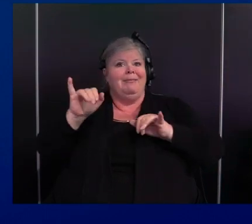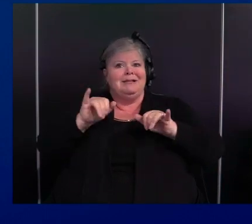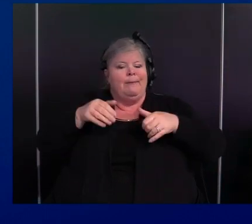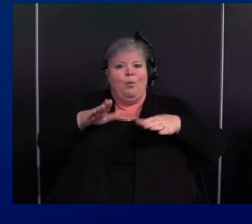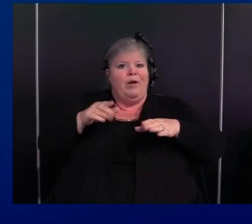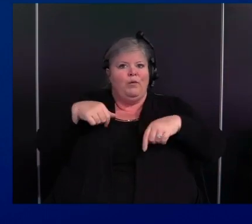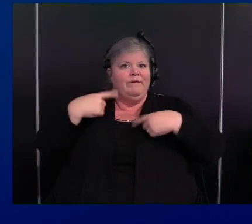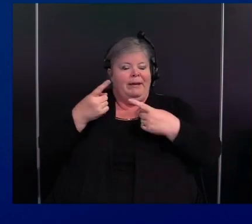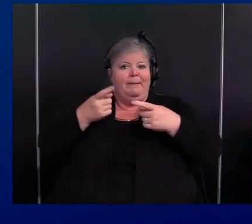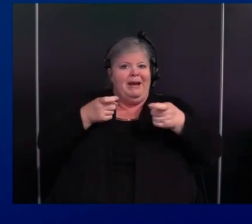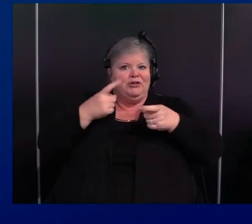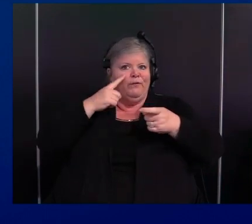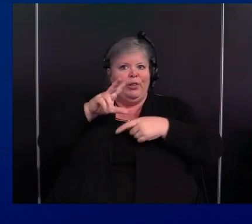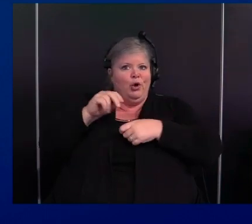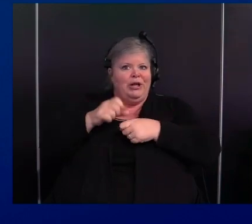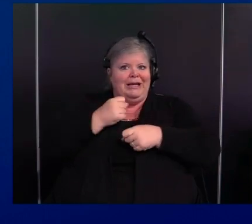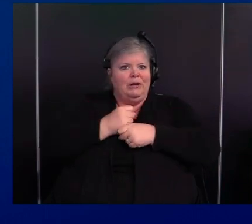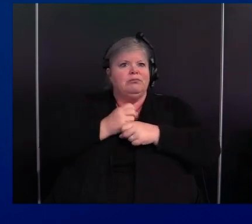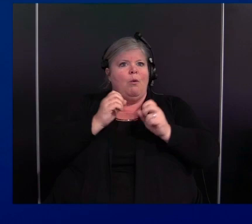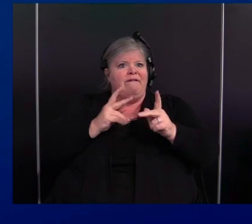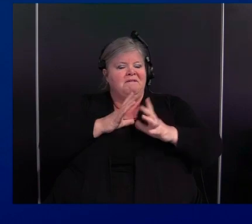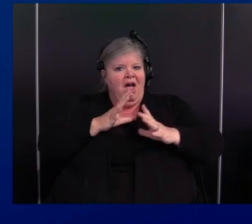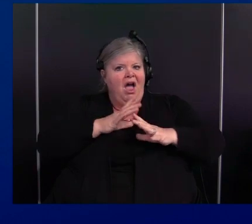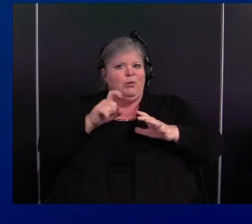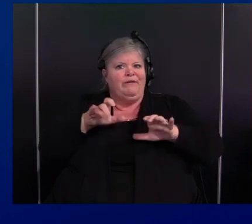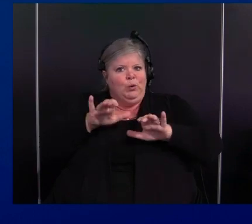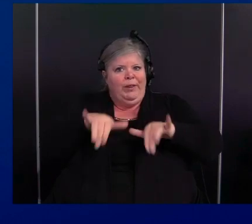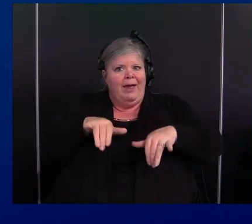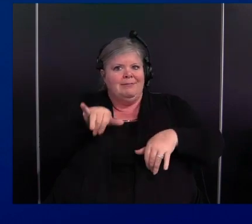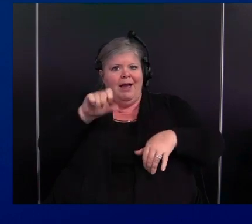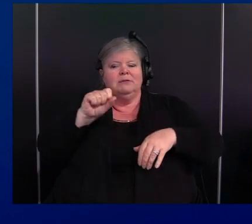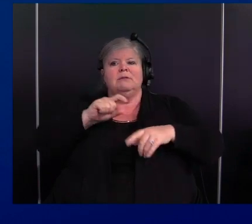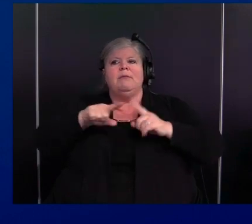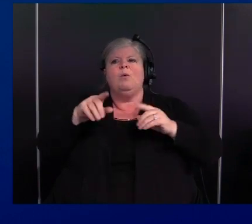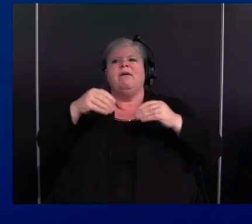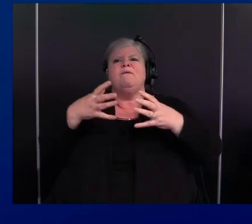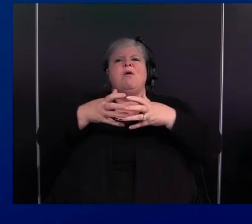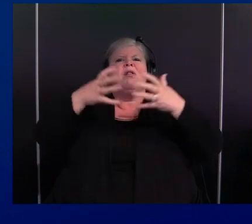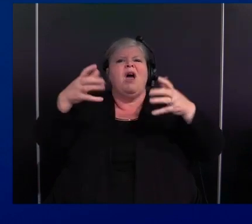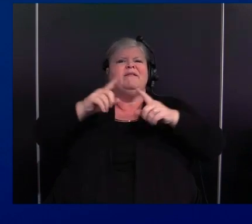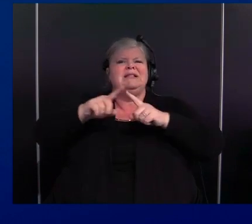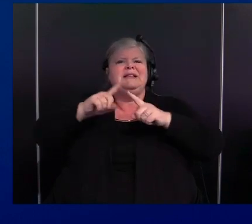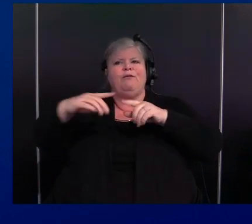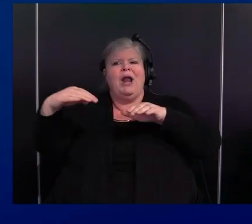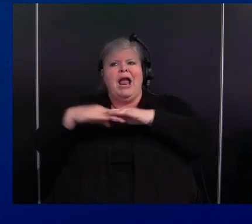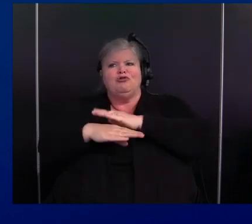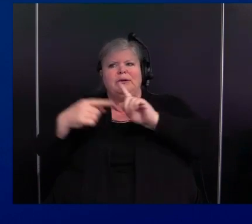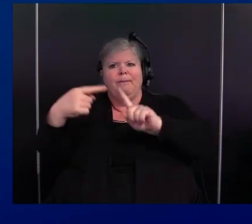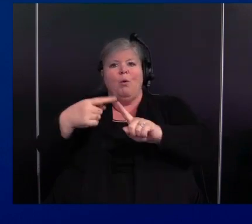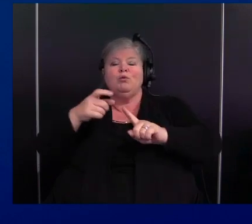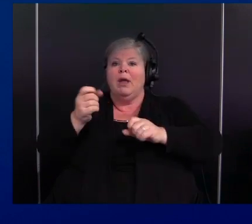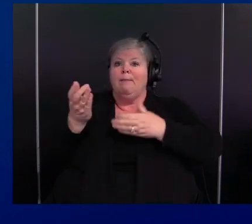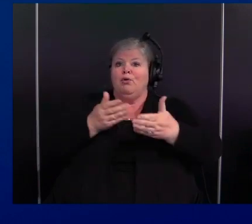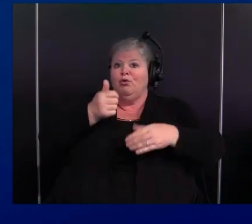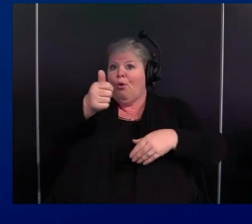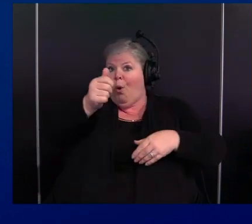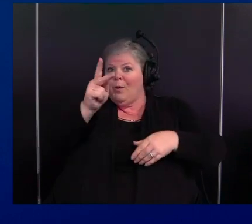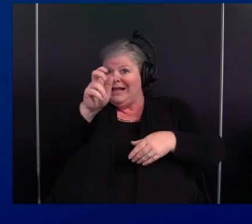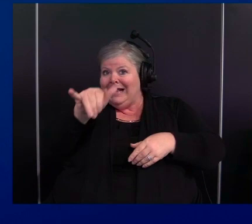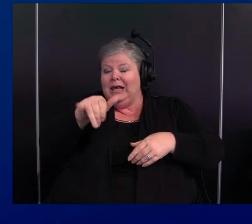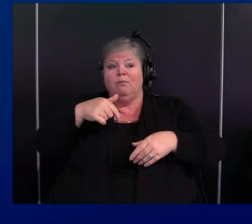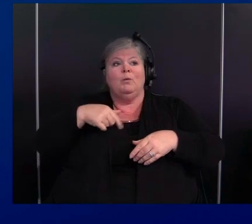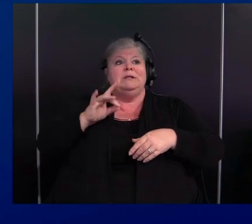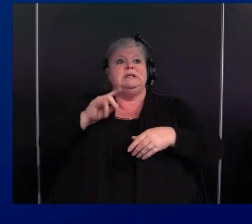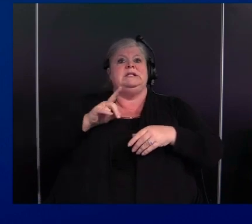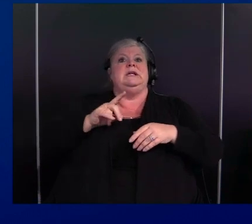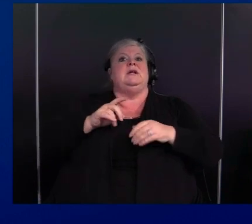over the past 30 years, okay, you can do that, right? So we give you lots of entry points. You can bring in your own key. We launched